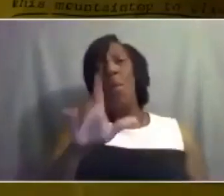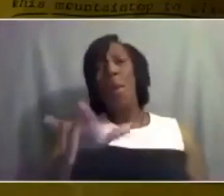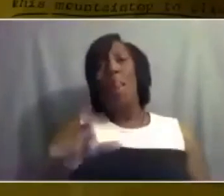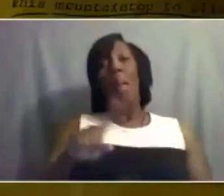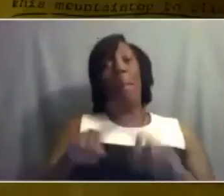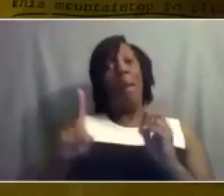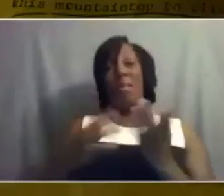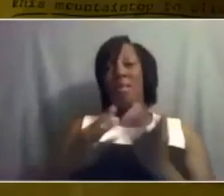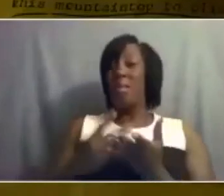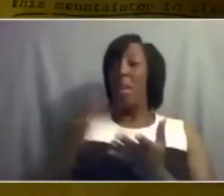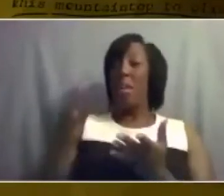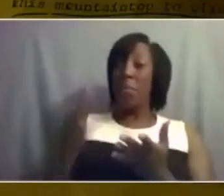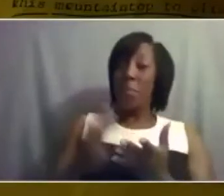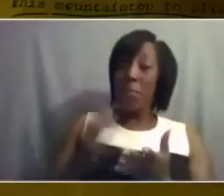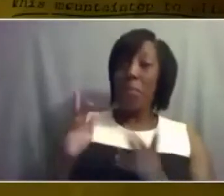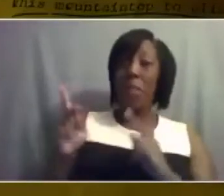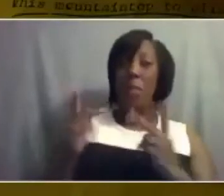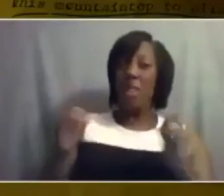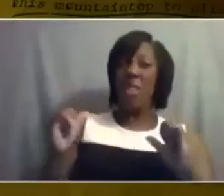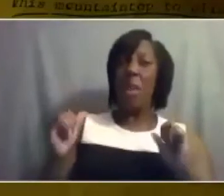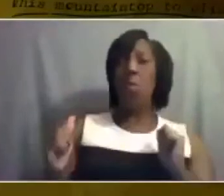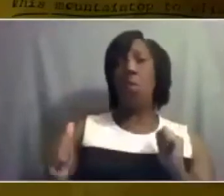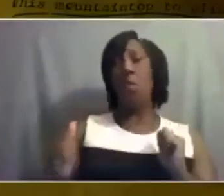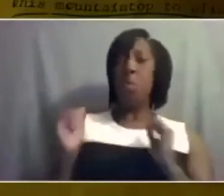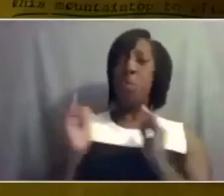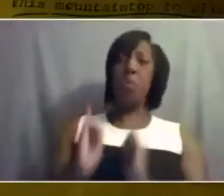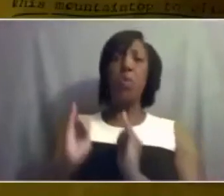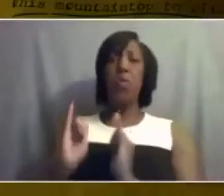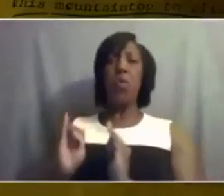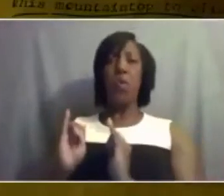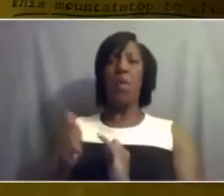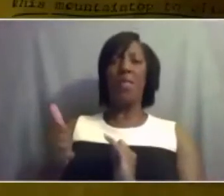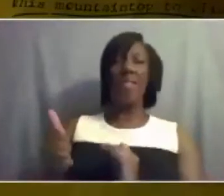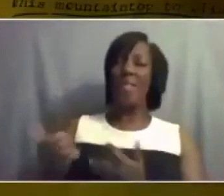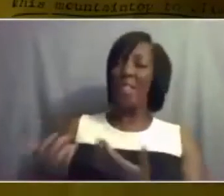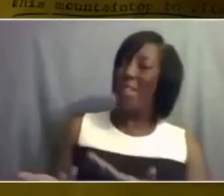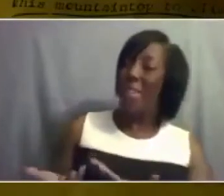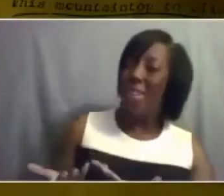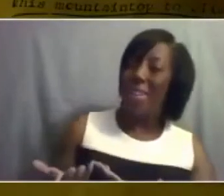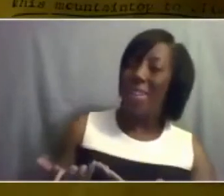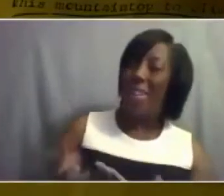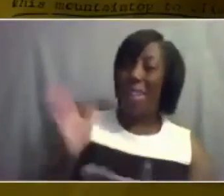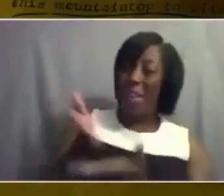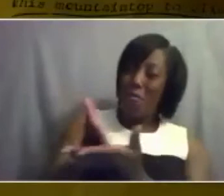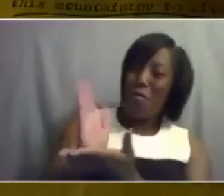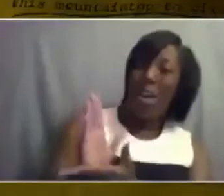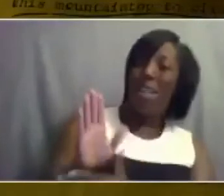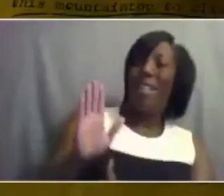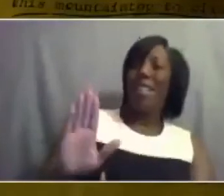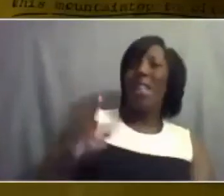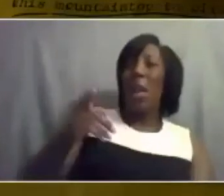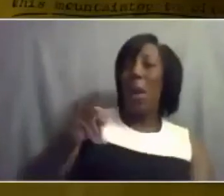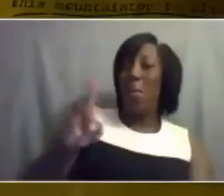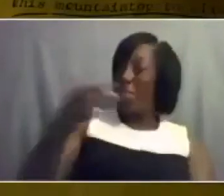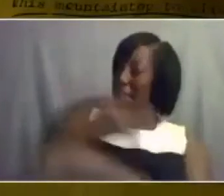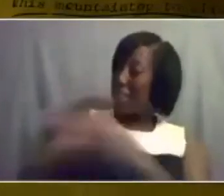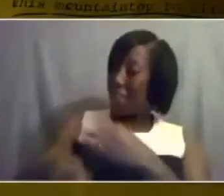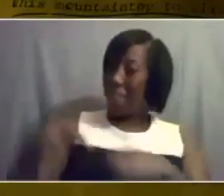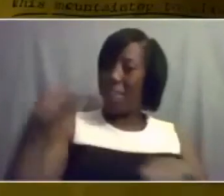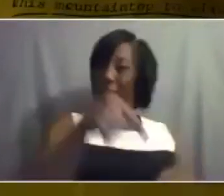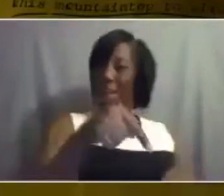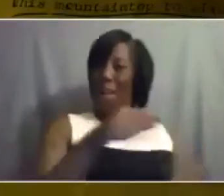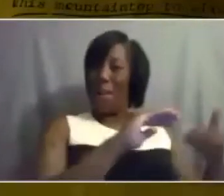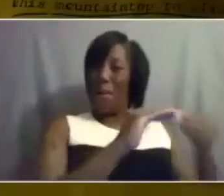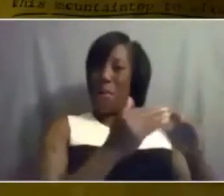there's people are still trying to weigh that individual rights and privilege as opposed to the communal needs